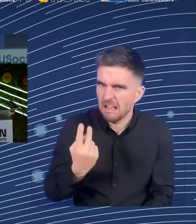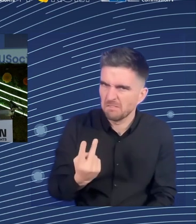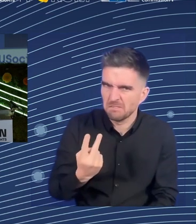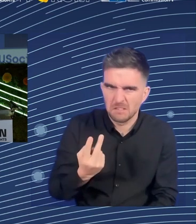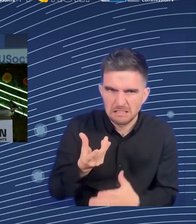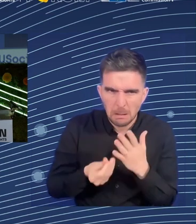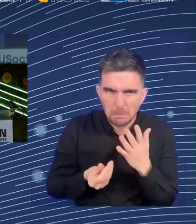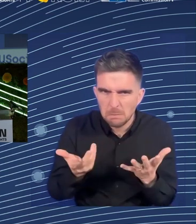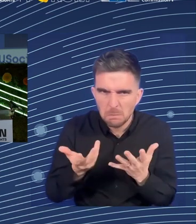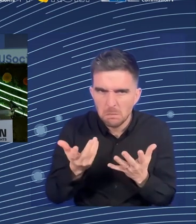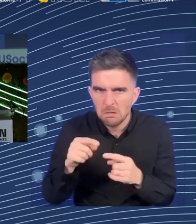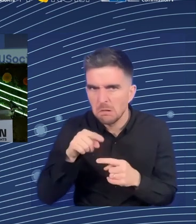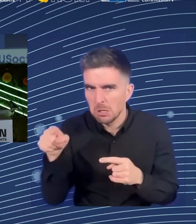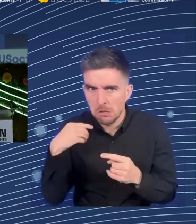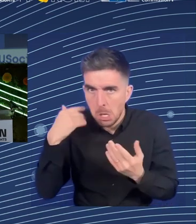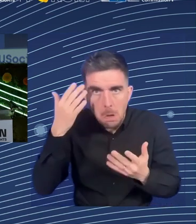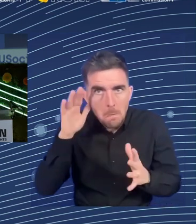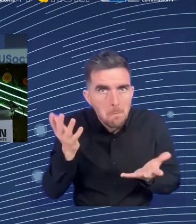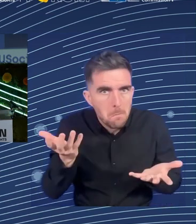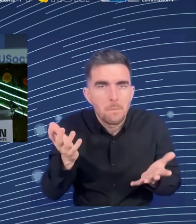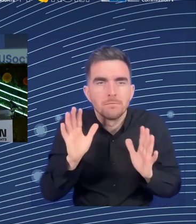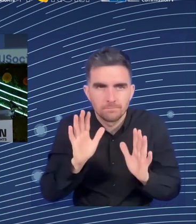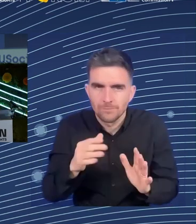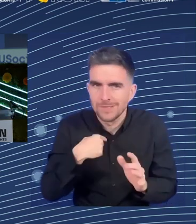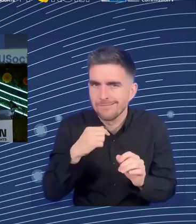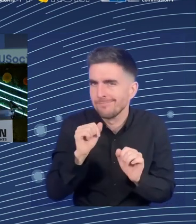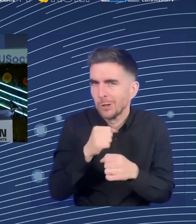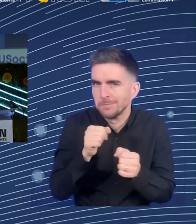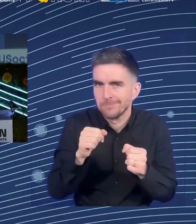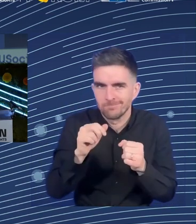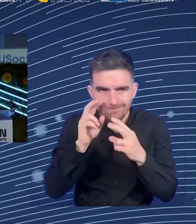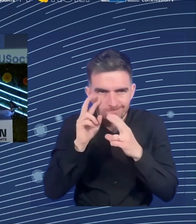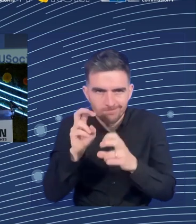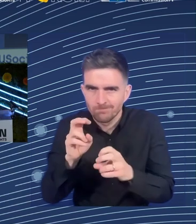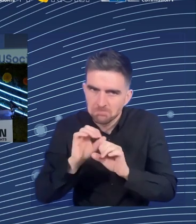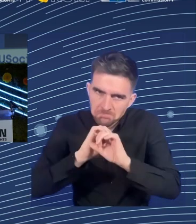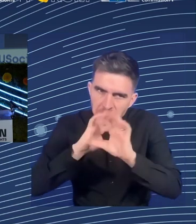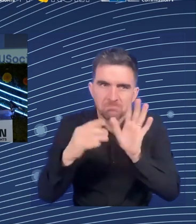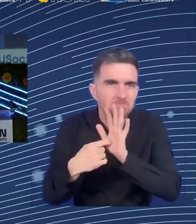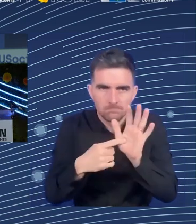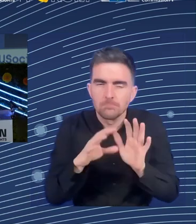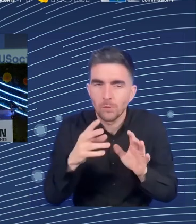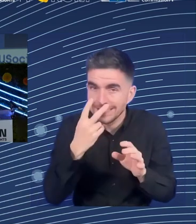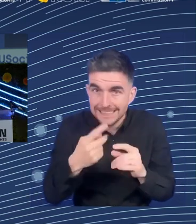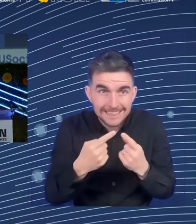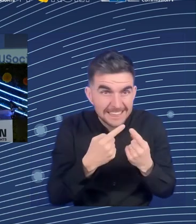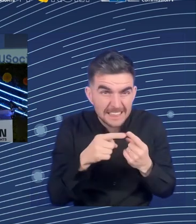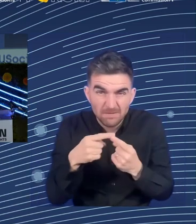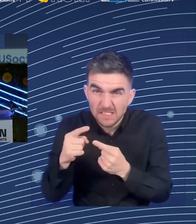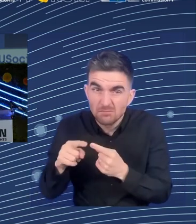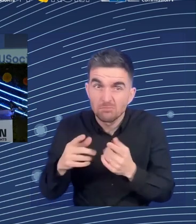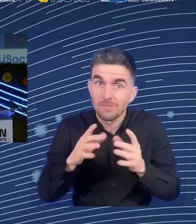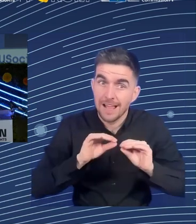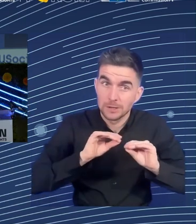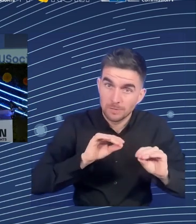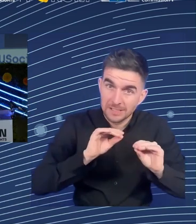study account for a sizable proportion of the gender employment gaps that we are seeing. So it's about a half in STEM jobs, it's